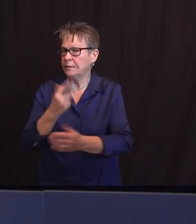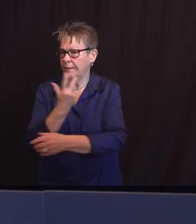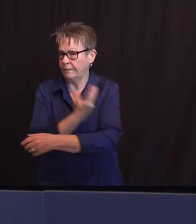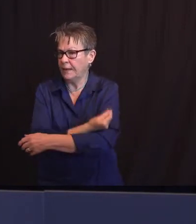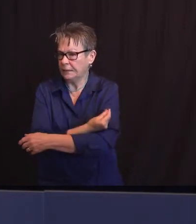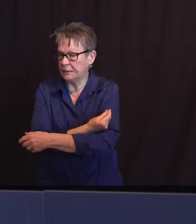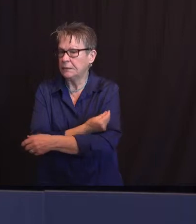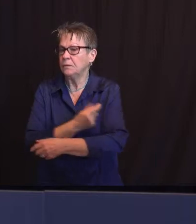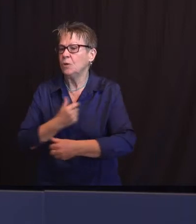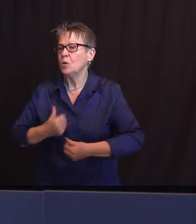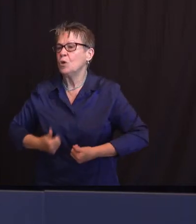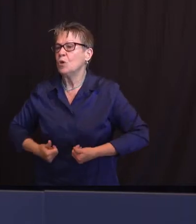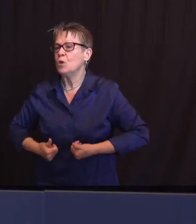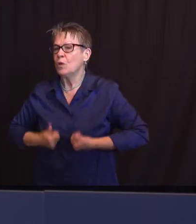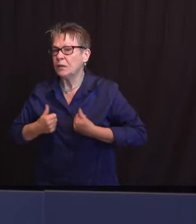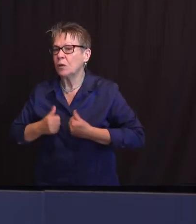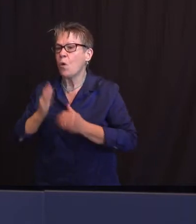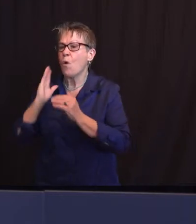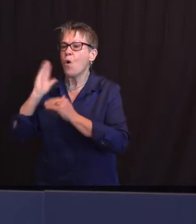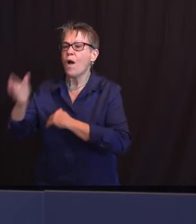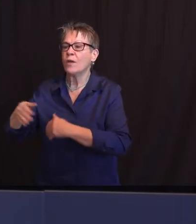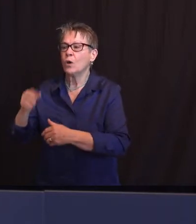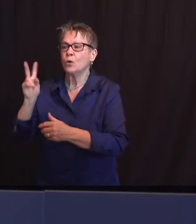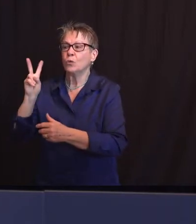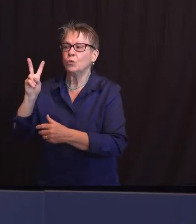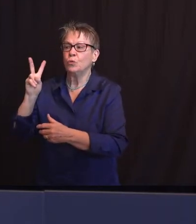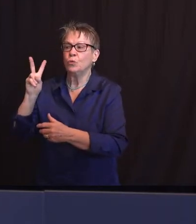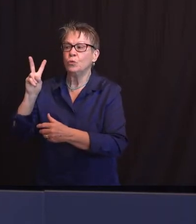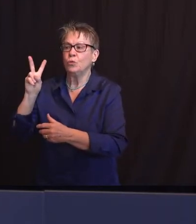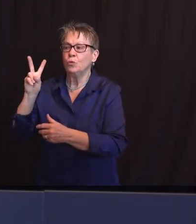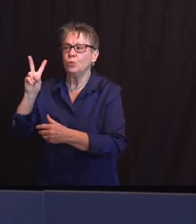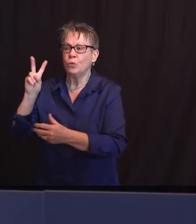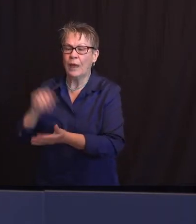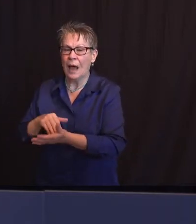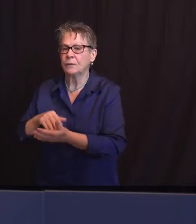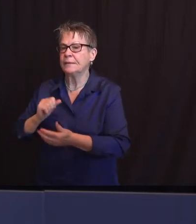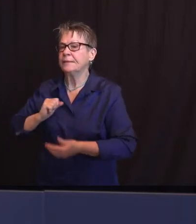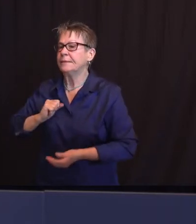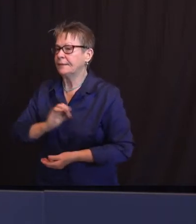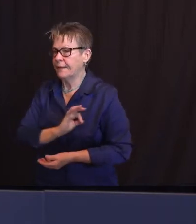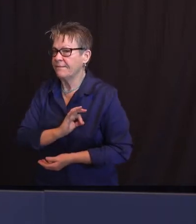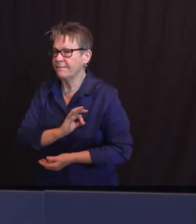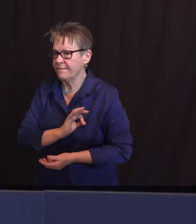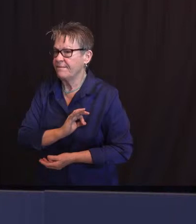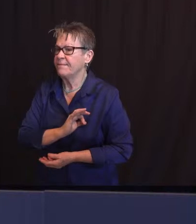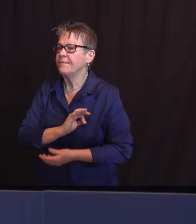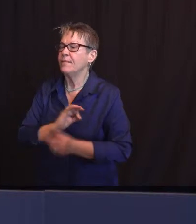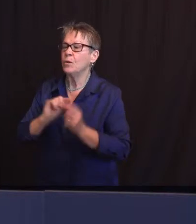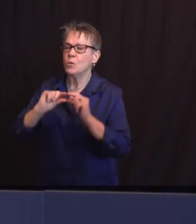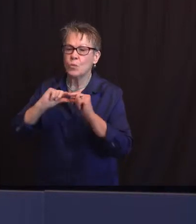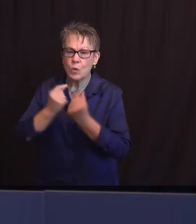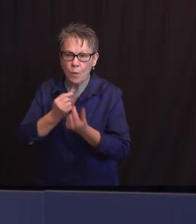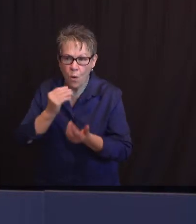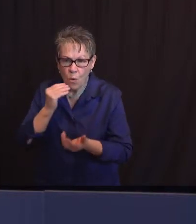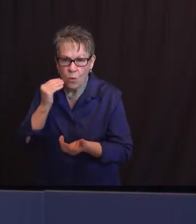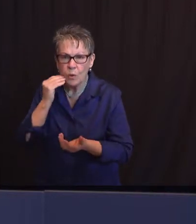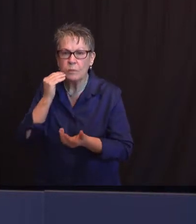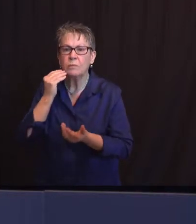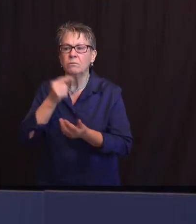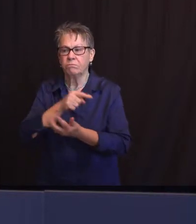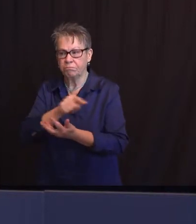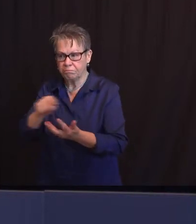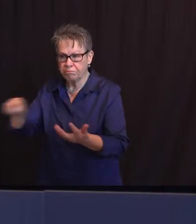2,749 doses to staff at those facilities. Through a supplemental federal partnership,